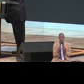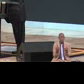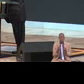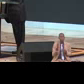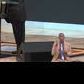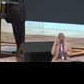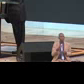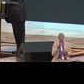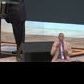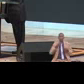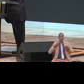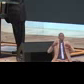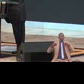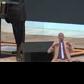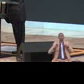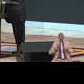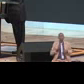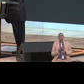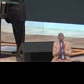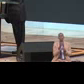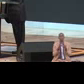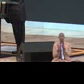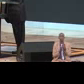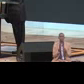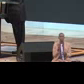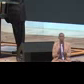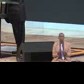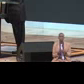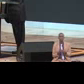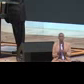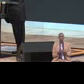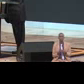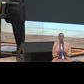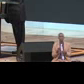Sin will not have dominion over us.